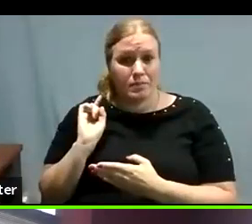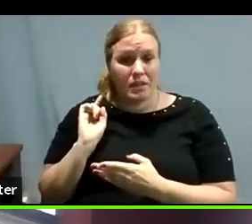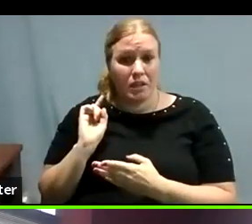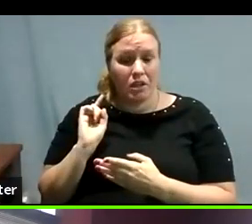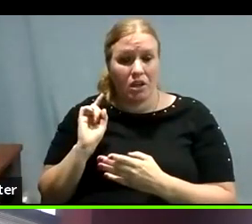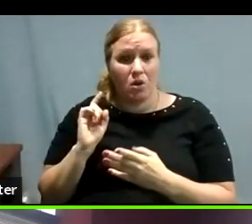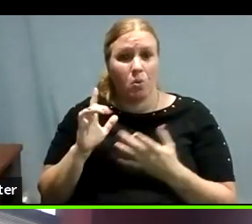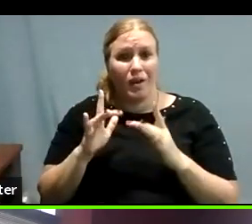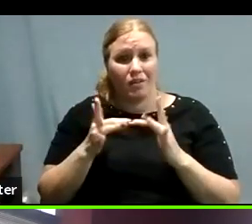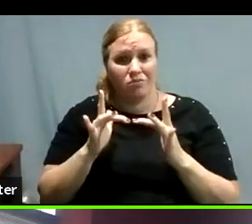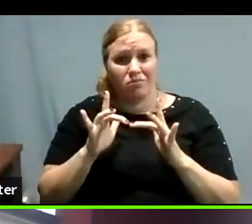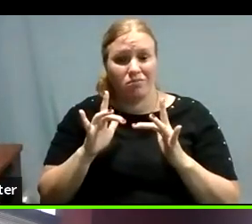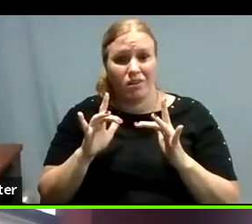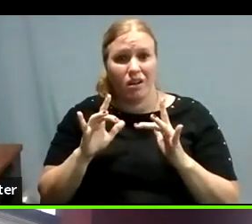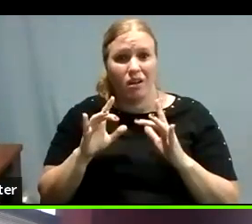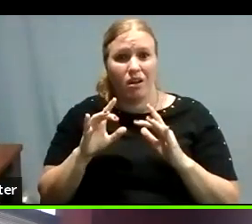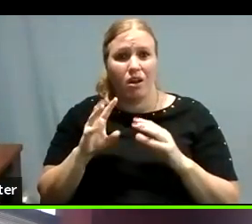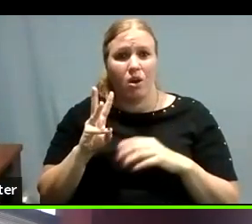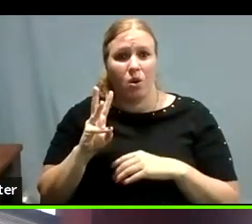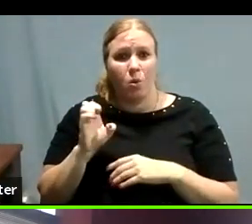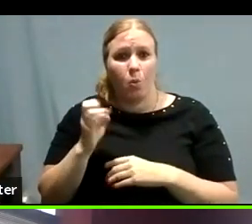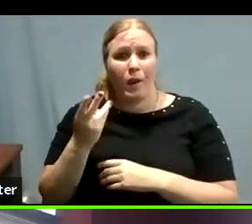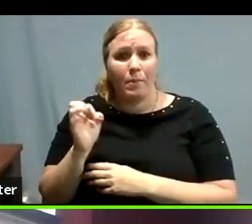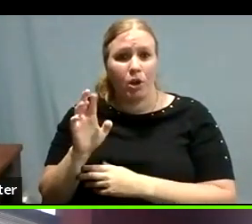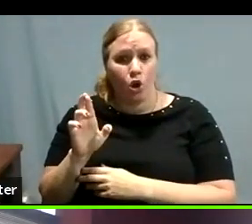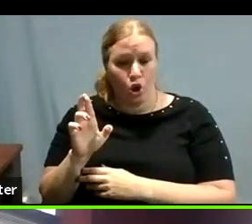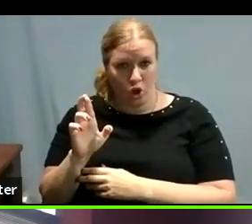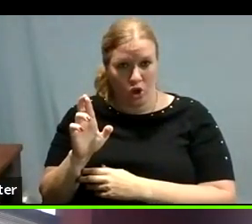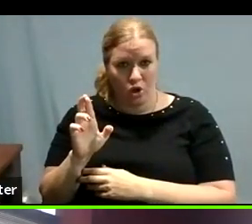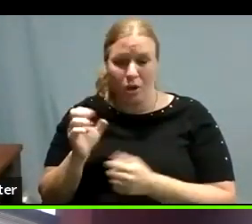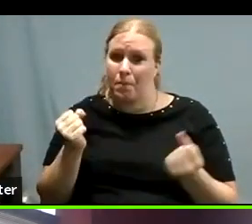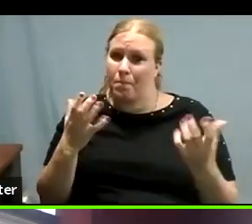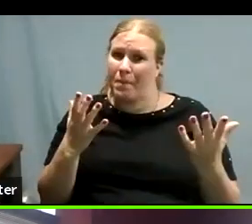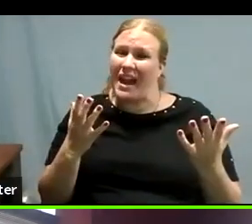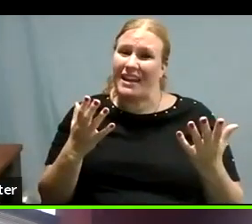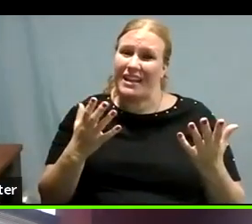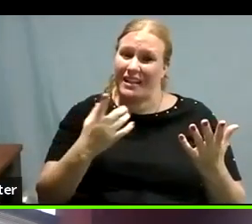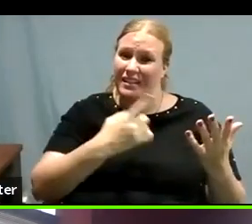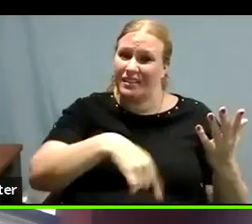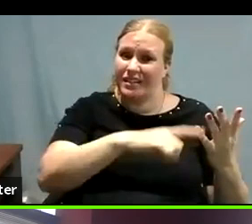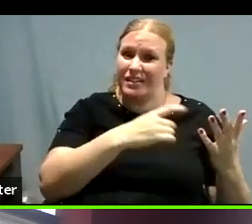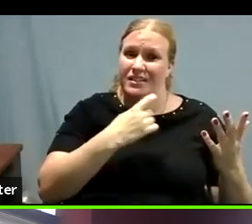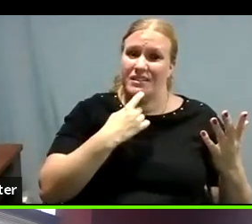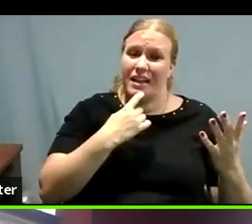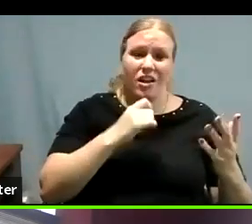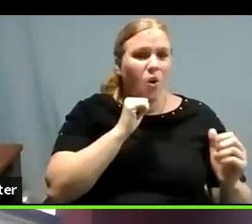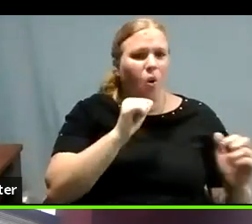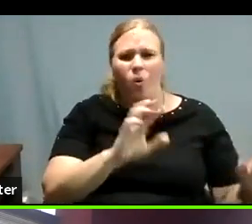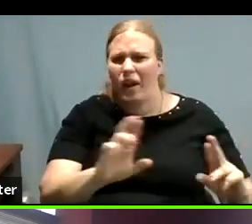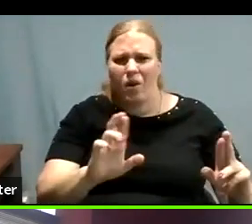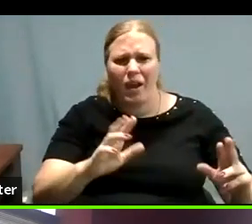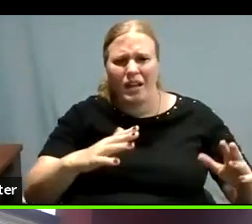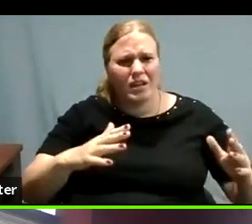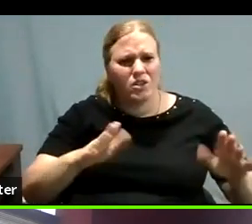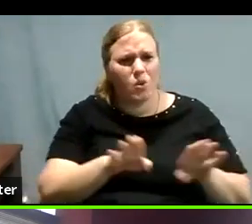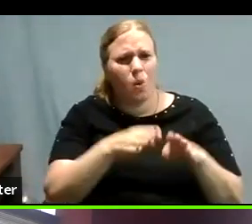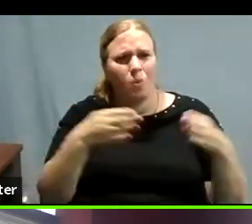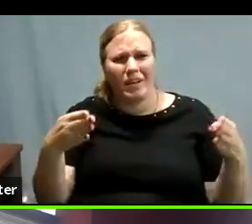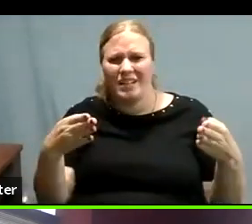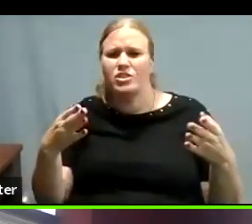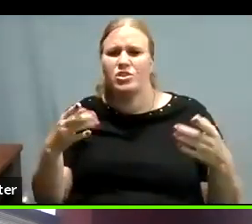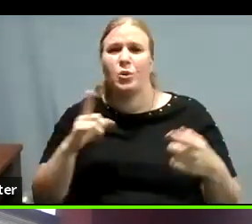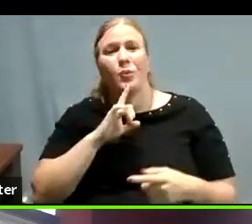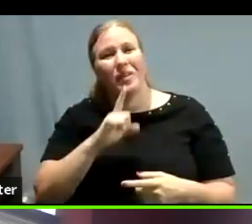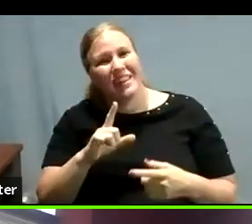many of the businesses expressed concerns that they were not ready. So there's a mixed messaging of businesses just not